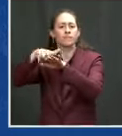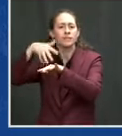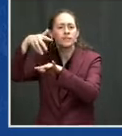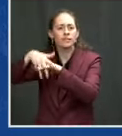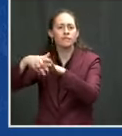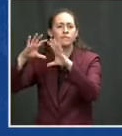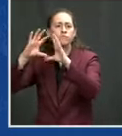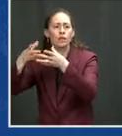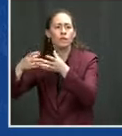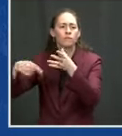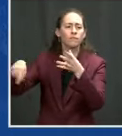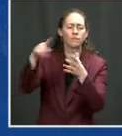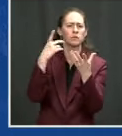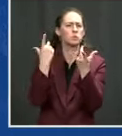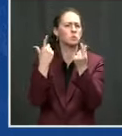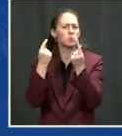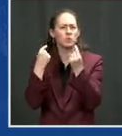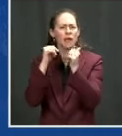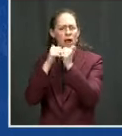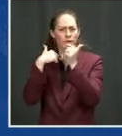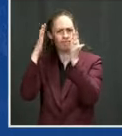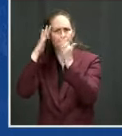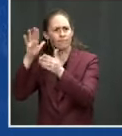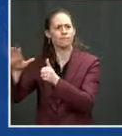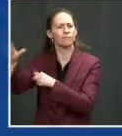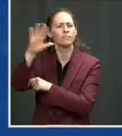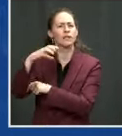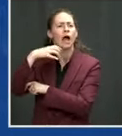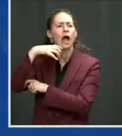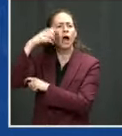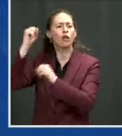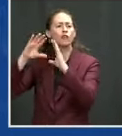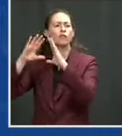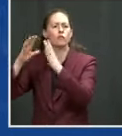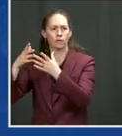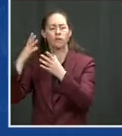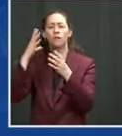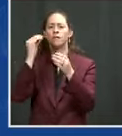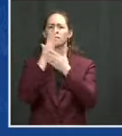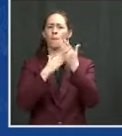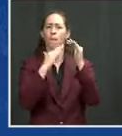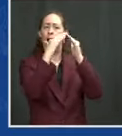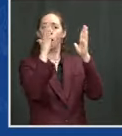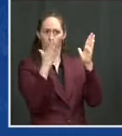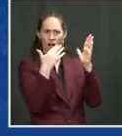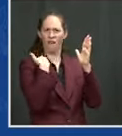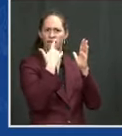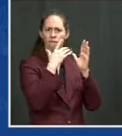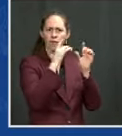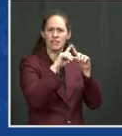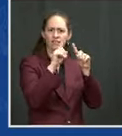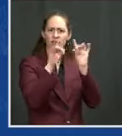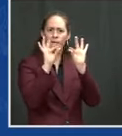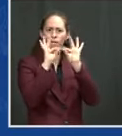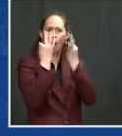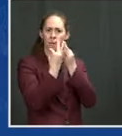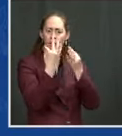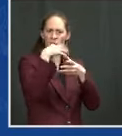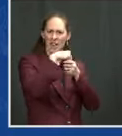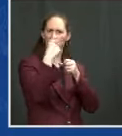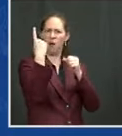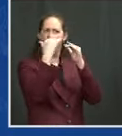multigenerational households. And they focused on delivering where people were at. That same model were kind of one of the centers of